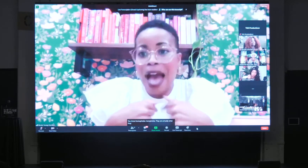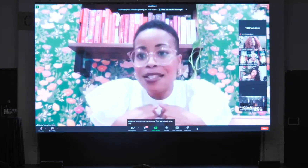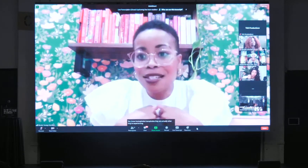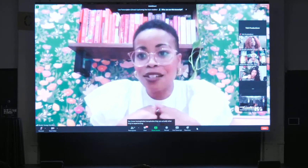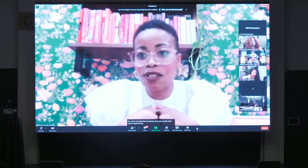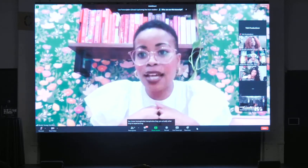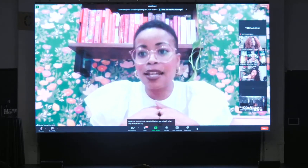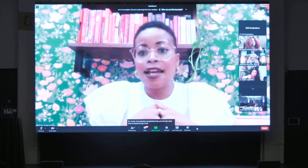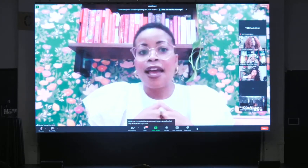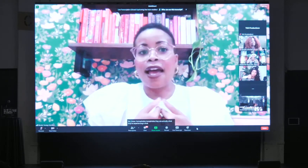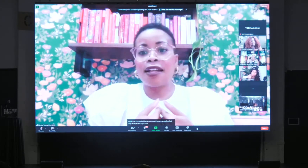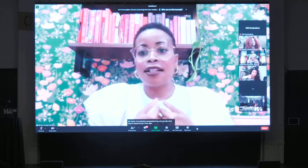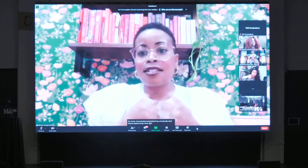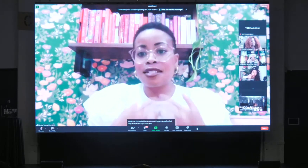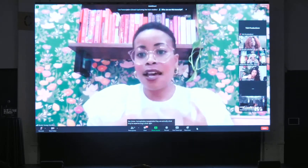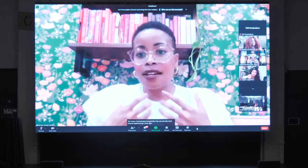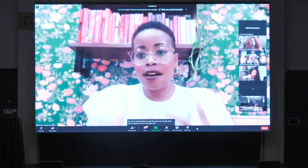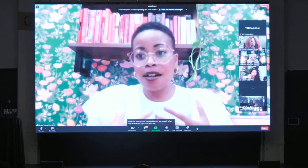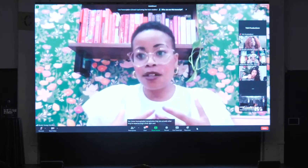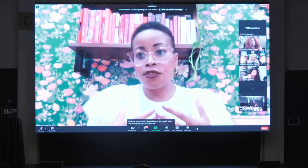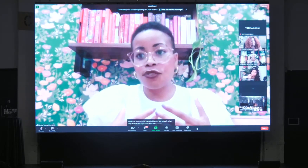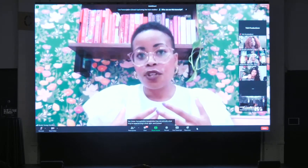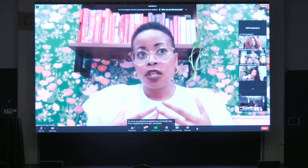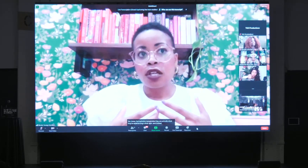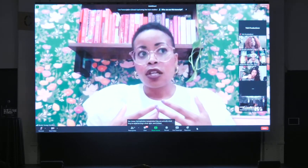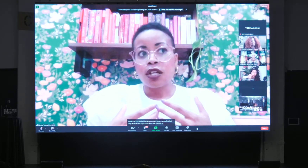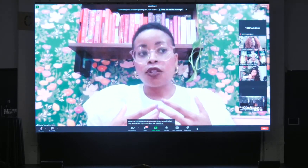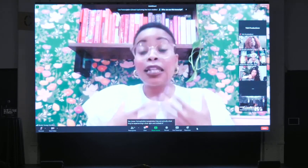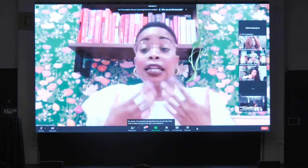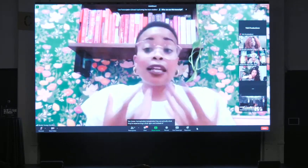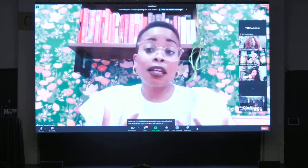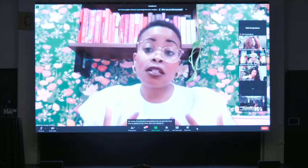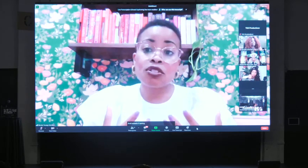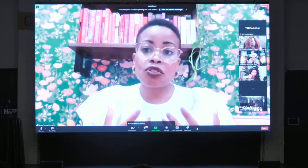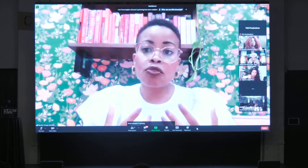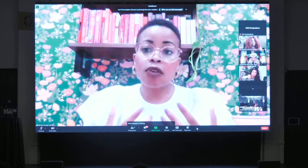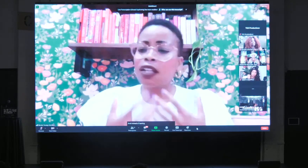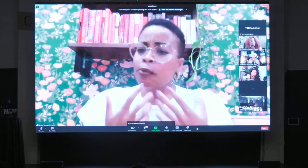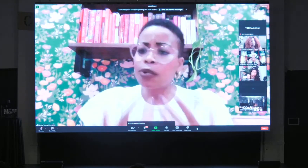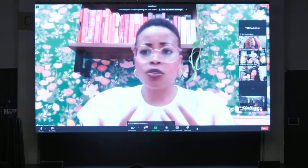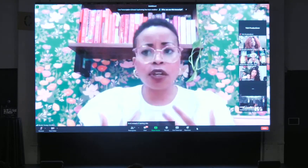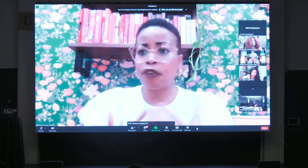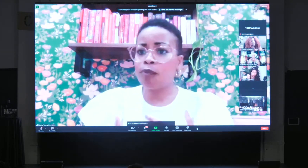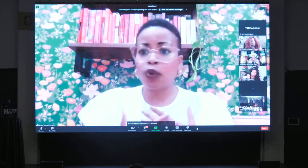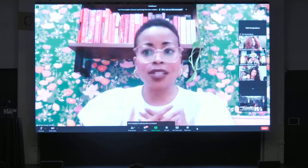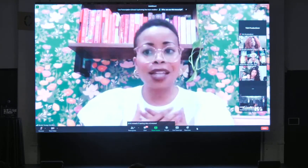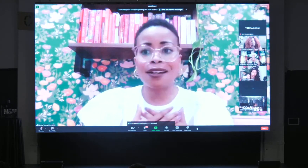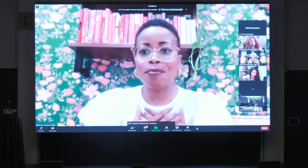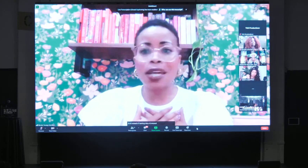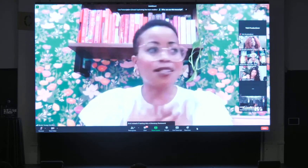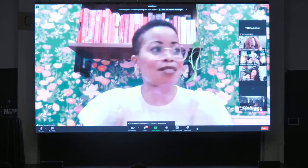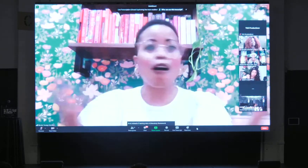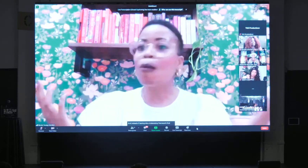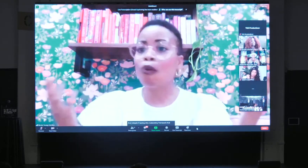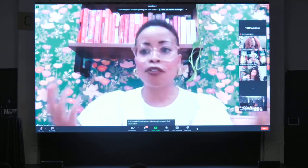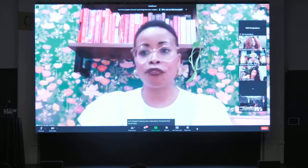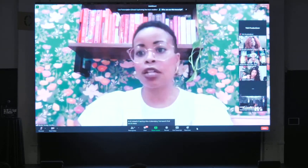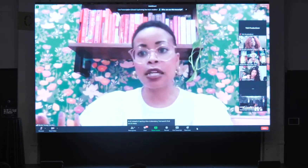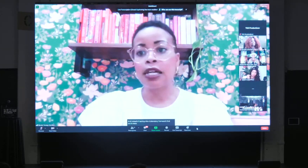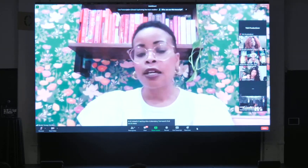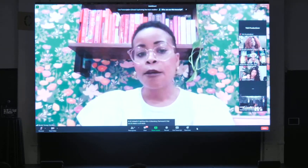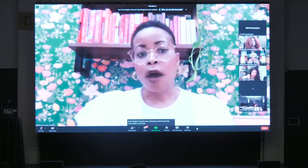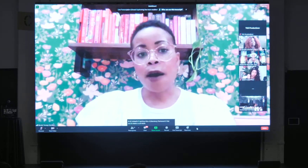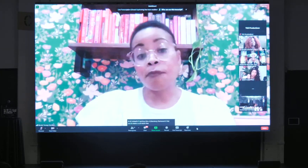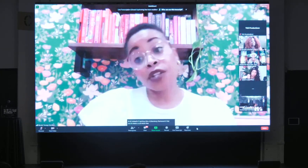that, right? And instead of leaning into a liberatory framework that could make us all more